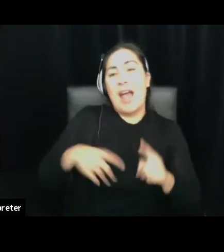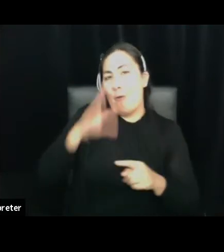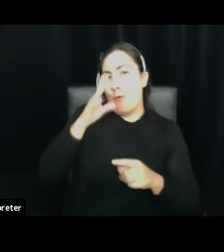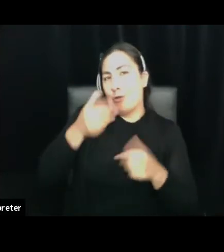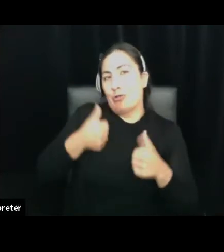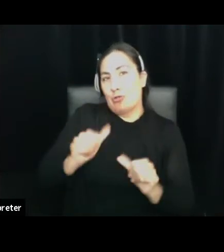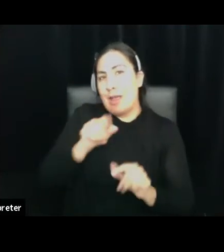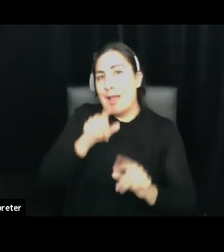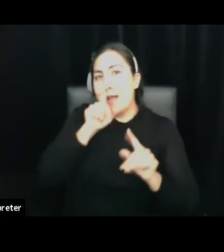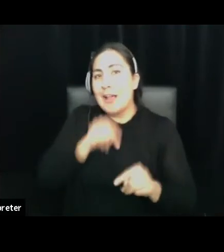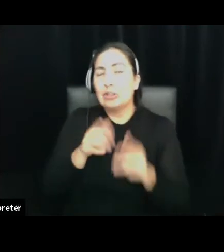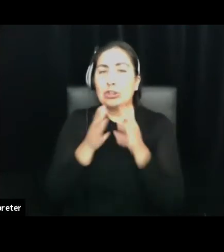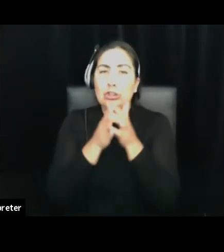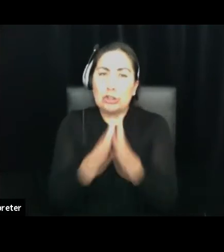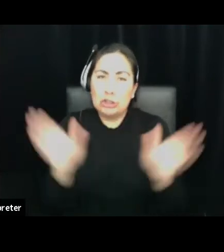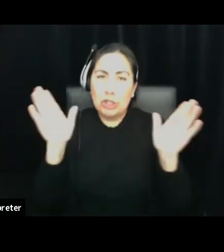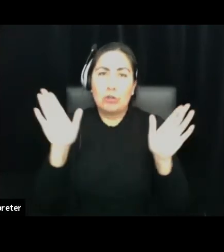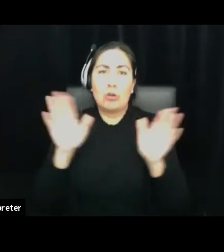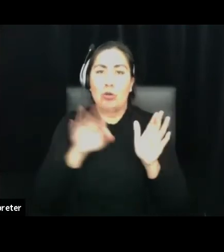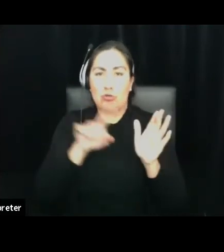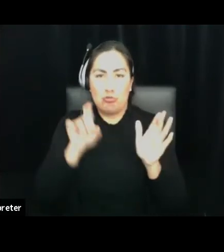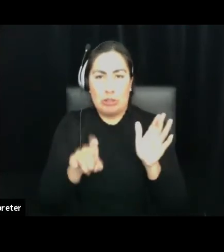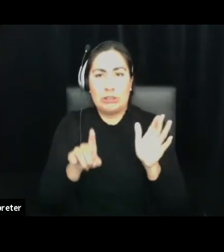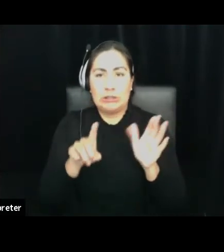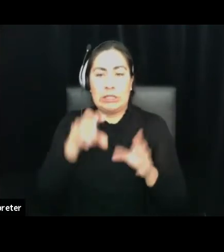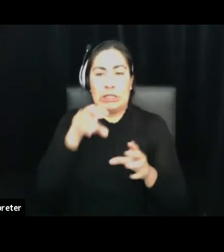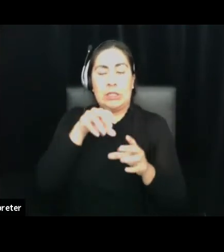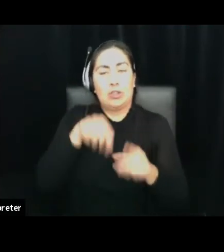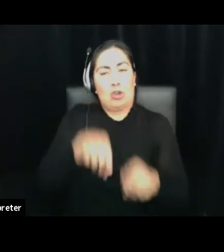answer general questions about it in the Q&A.